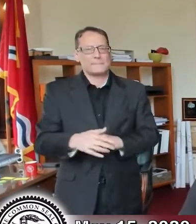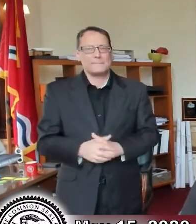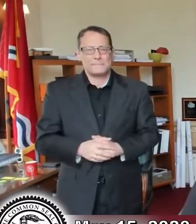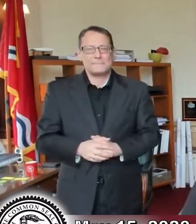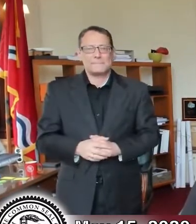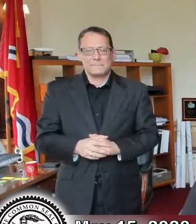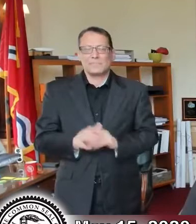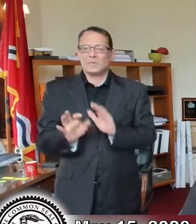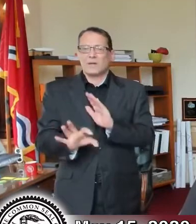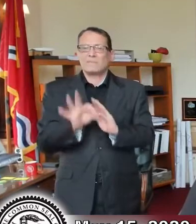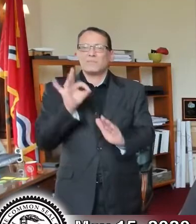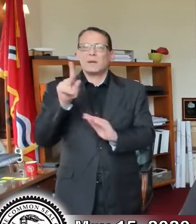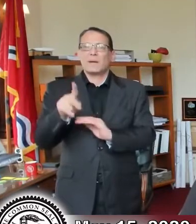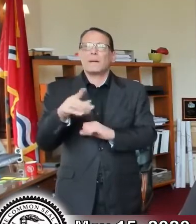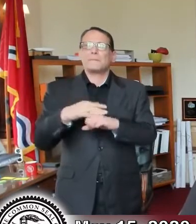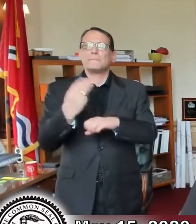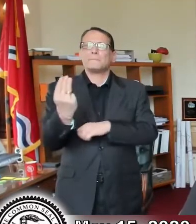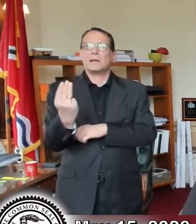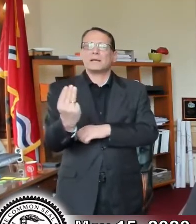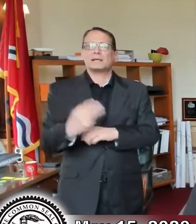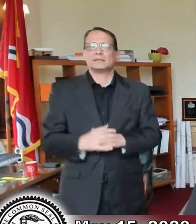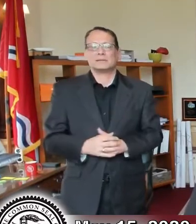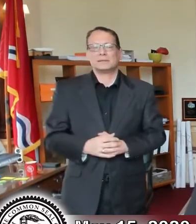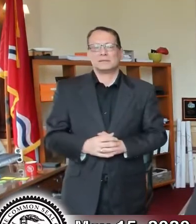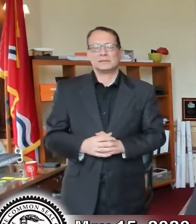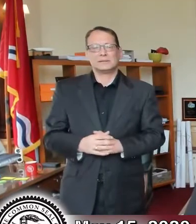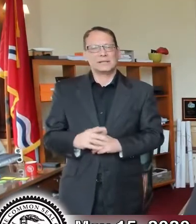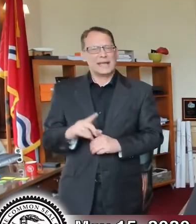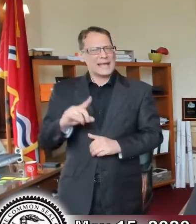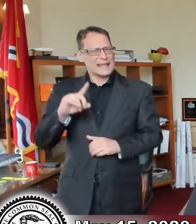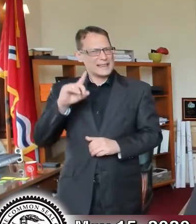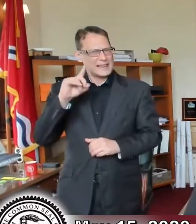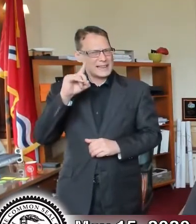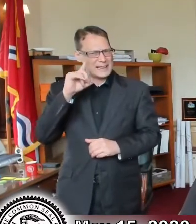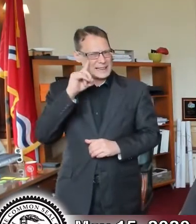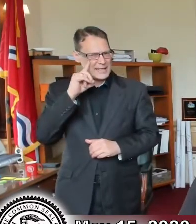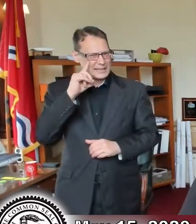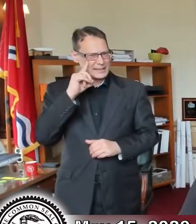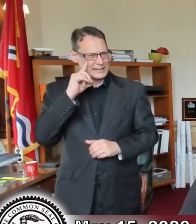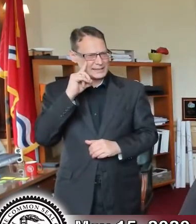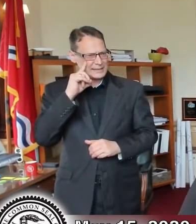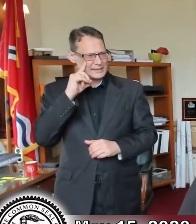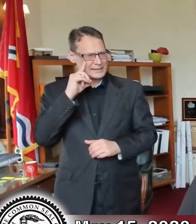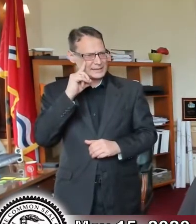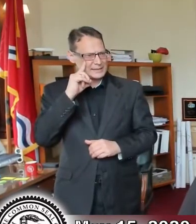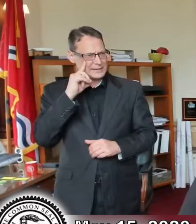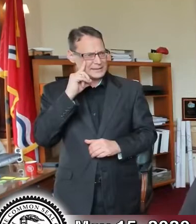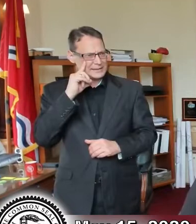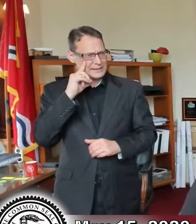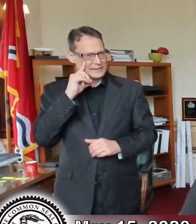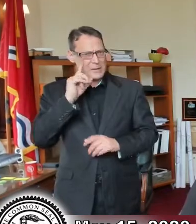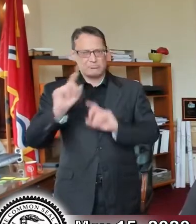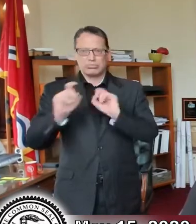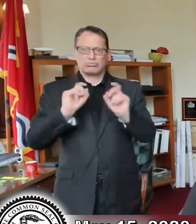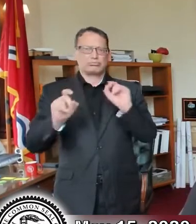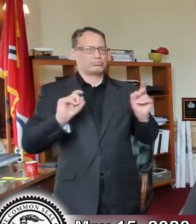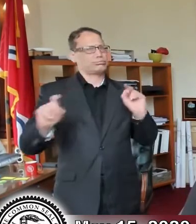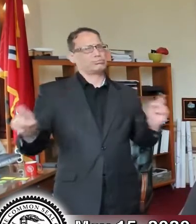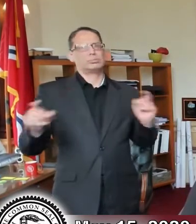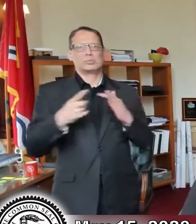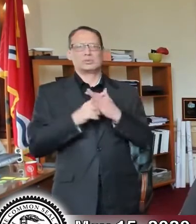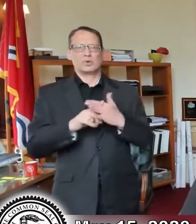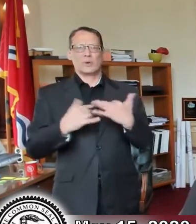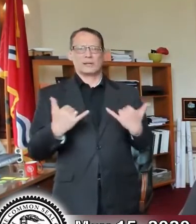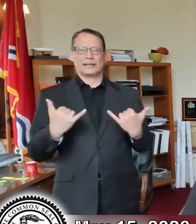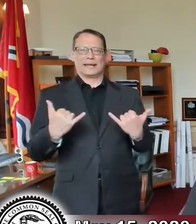starter pack on Monday. I think we're doing a landslide business in handing out these starter packs